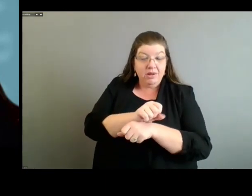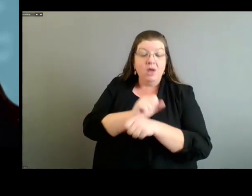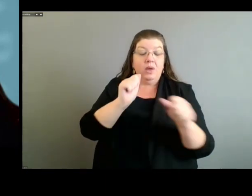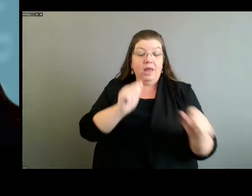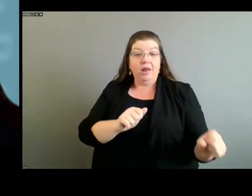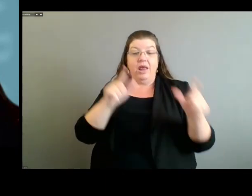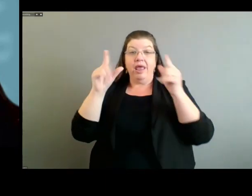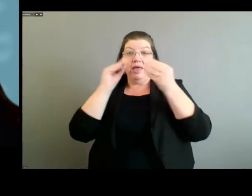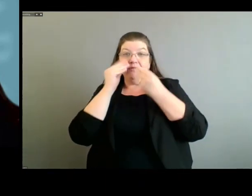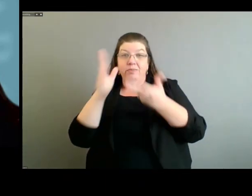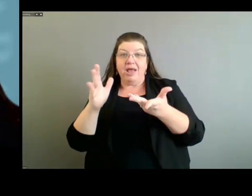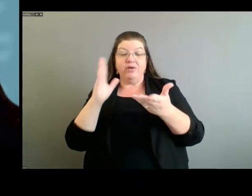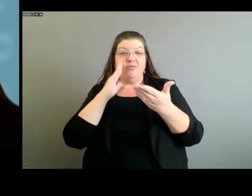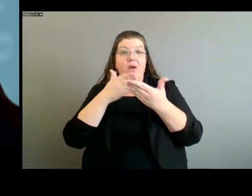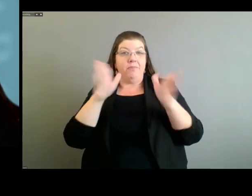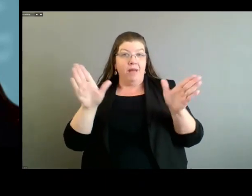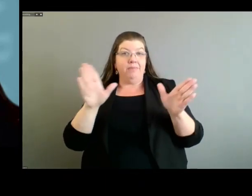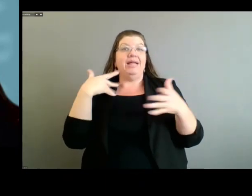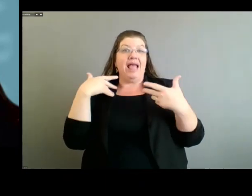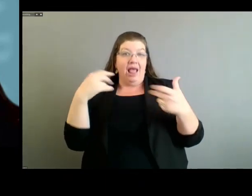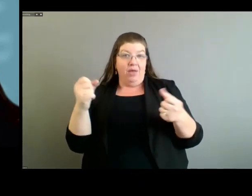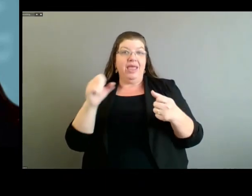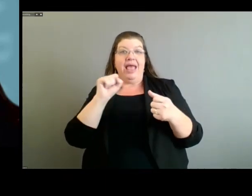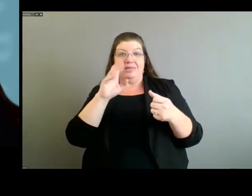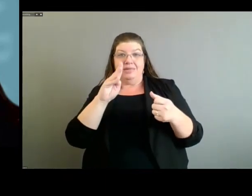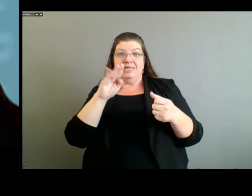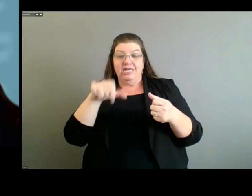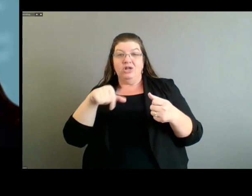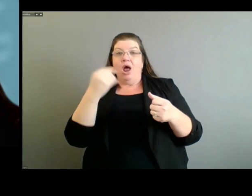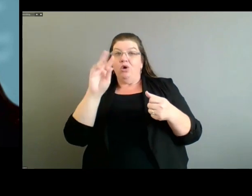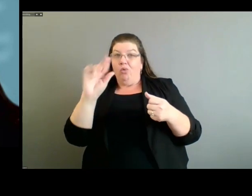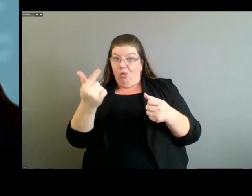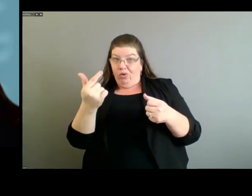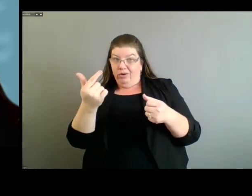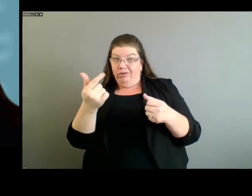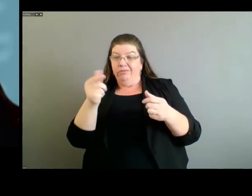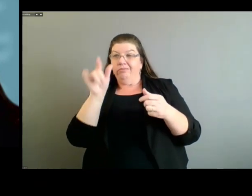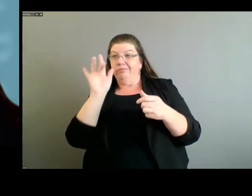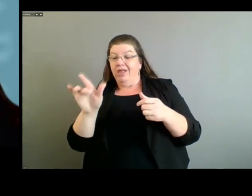information and links from publichealthsbc.org under vaccinations or call